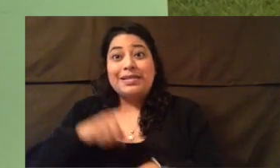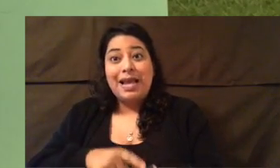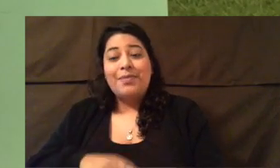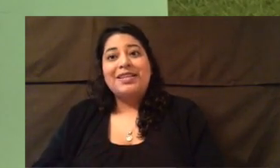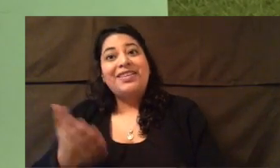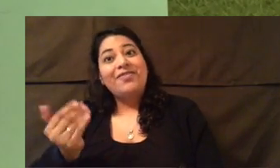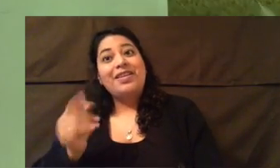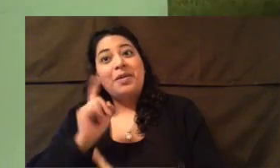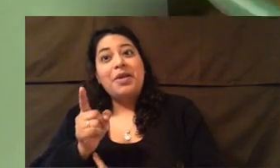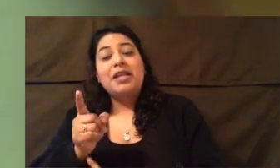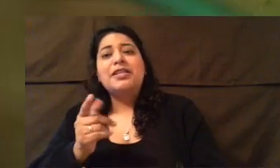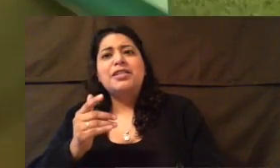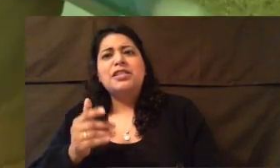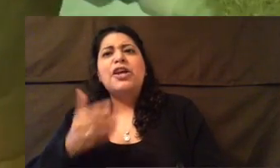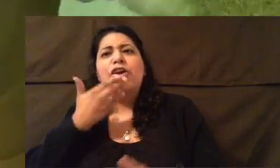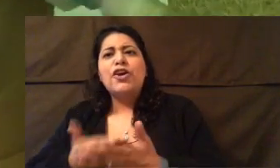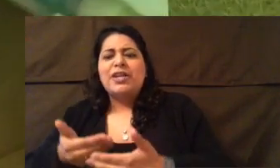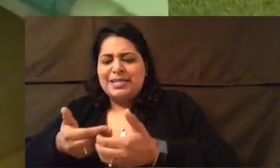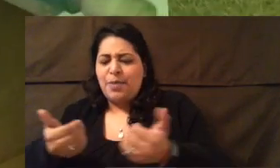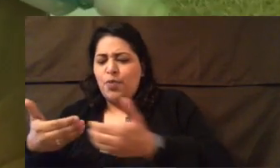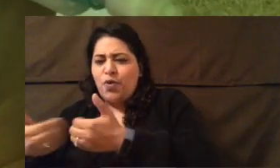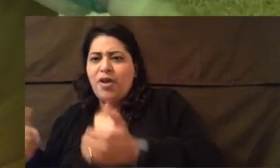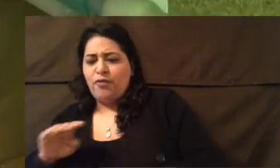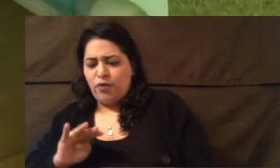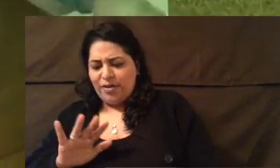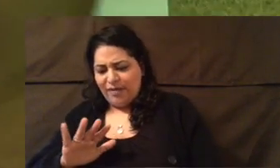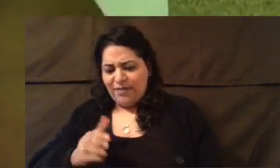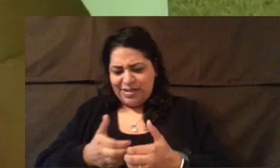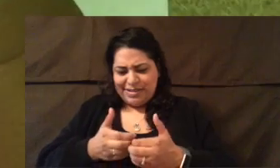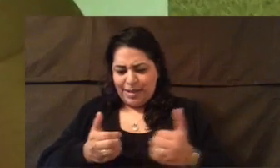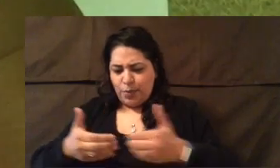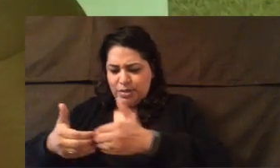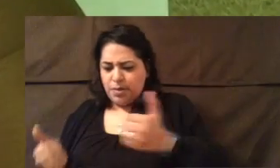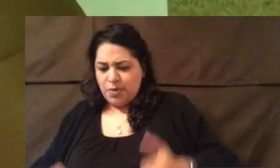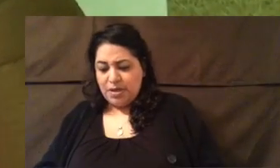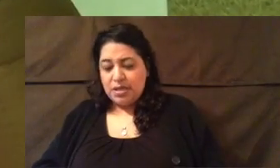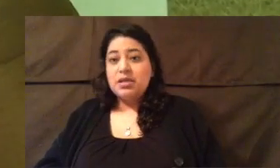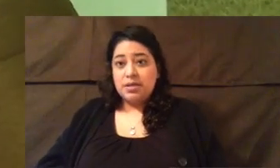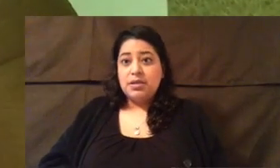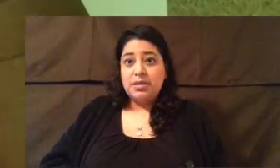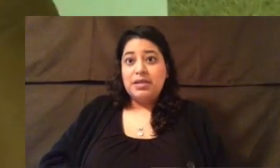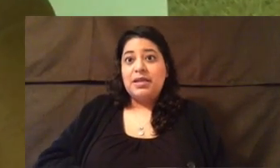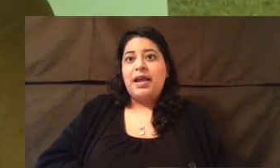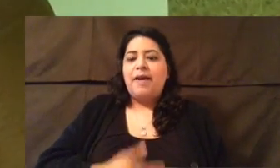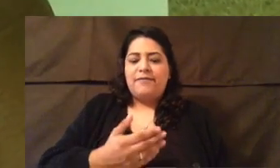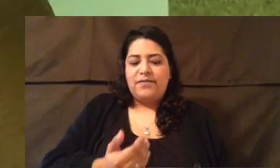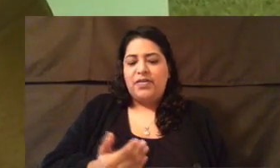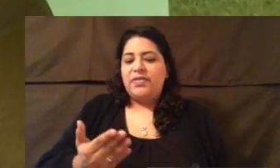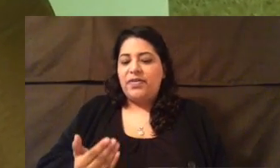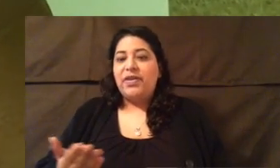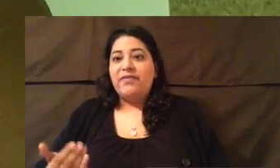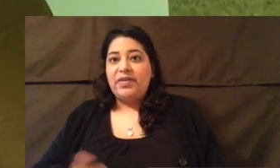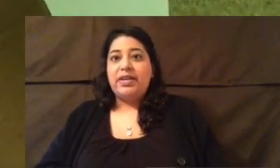works well in time? Well, 15 minutes work well in time. So I'm going to take this 45 and I'm going to split it. I'm going to